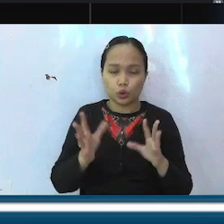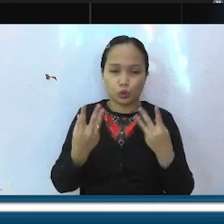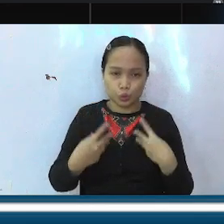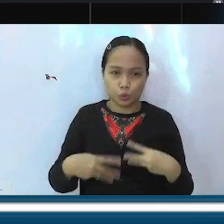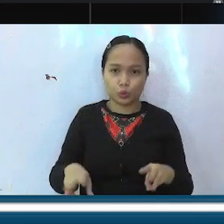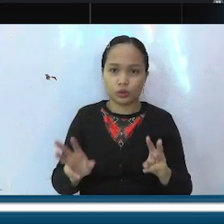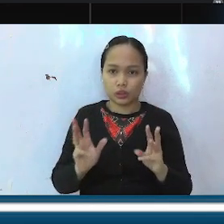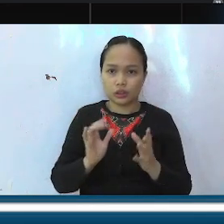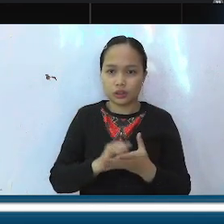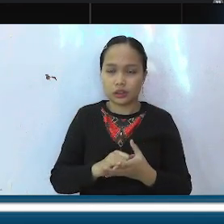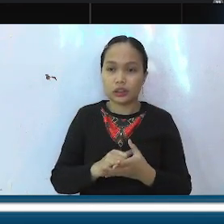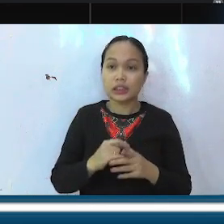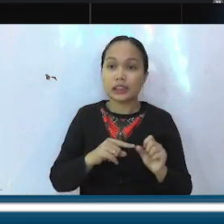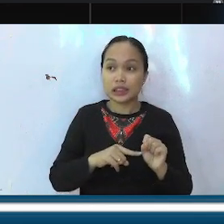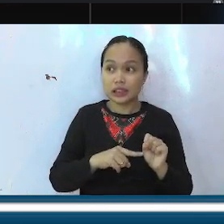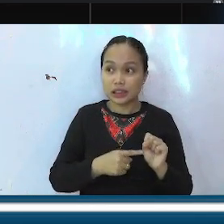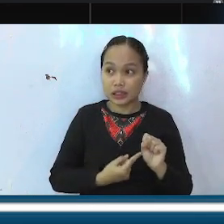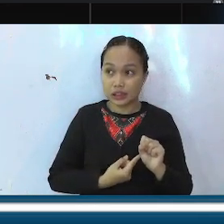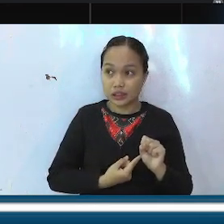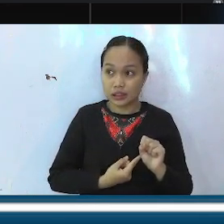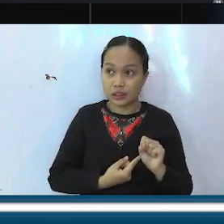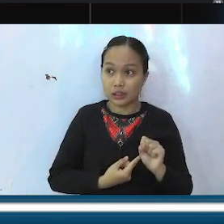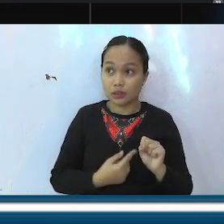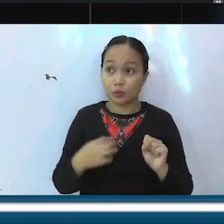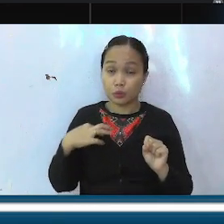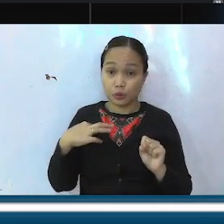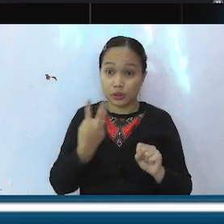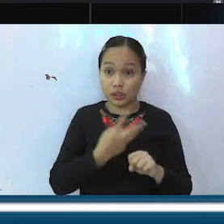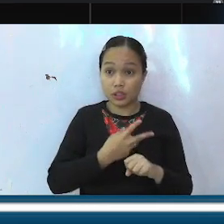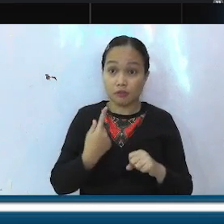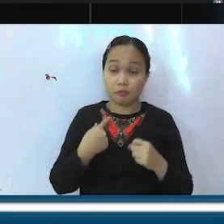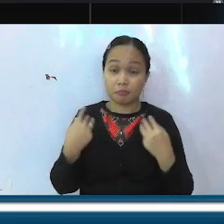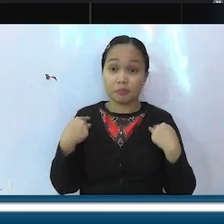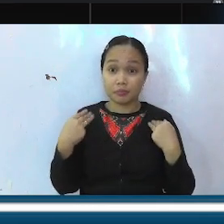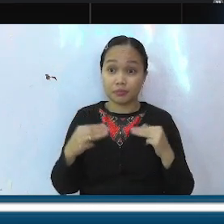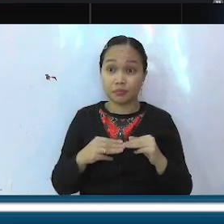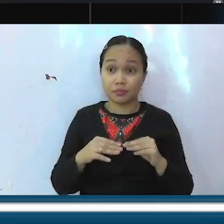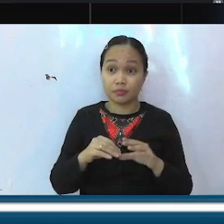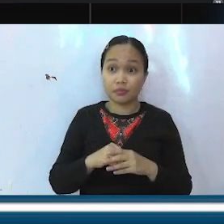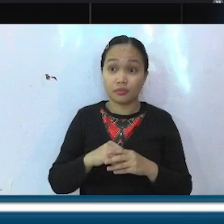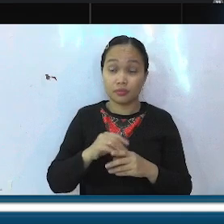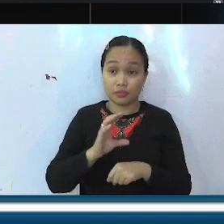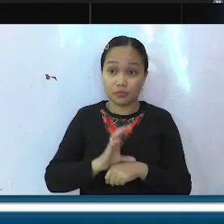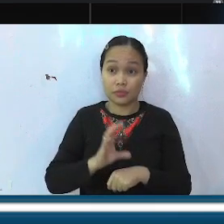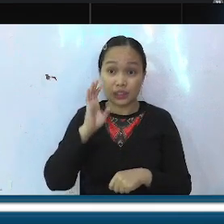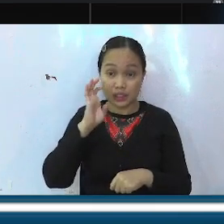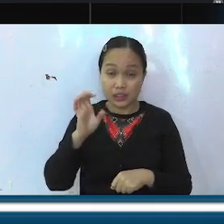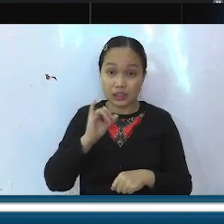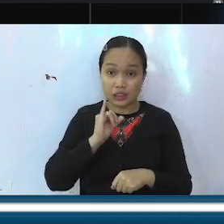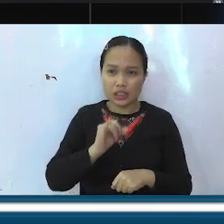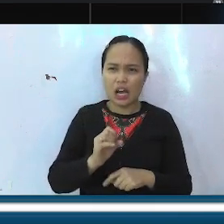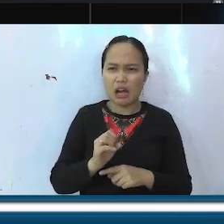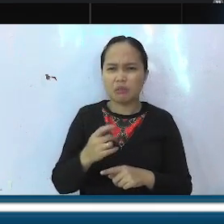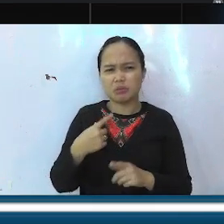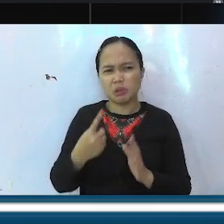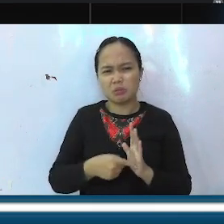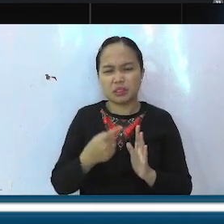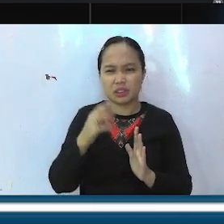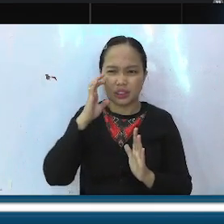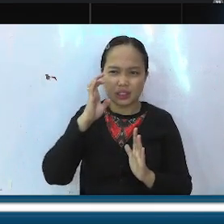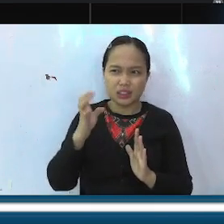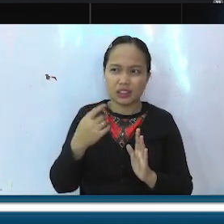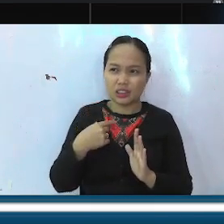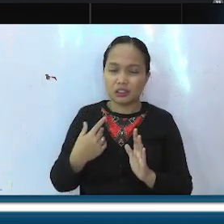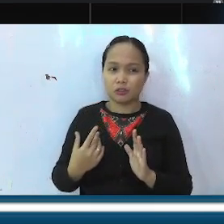with that. I like that. It starts with being actually, thankful. Sir, we have a member in our group. He's on and off in our group. Sometimes he's... He's